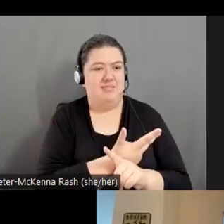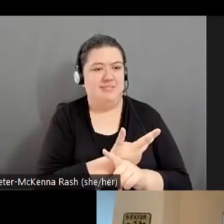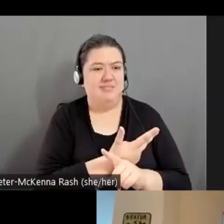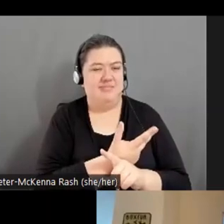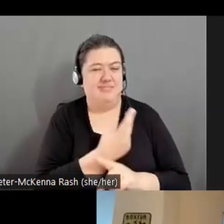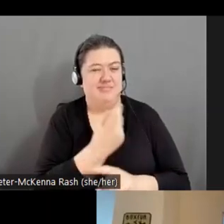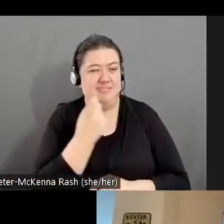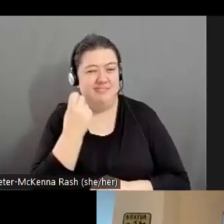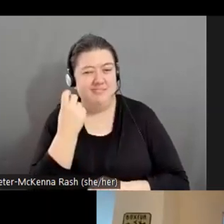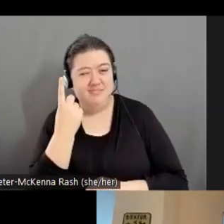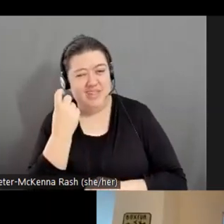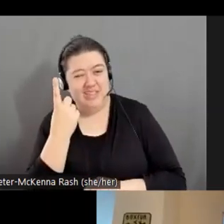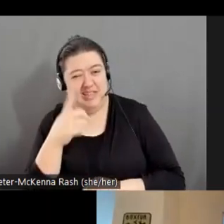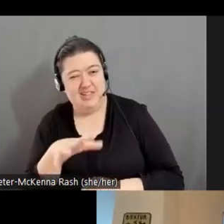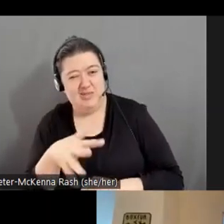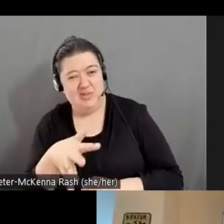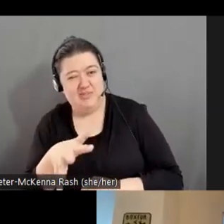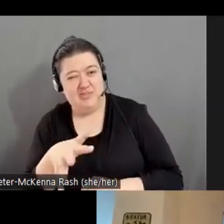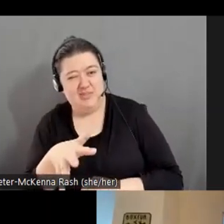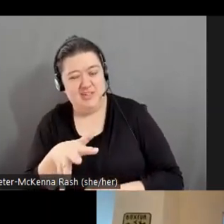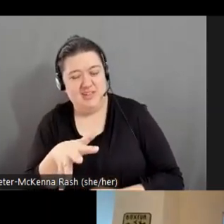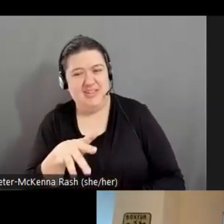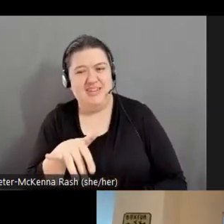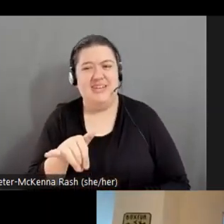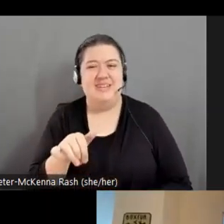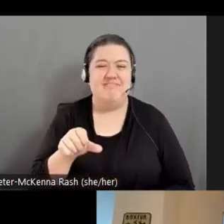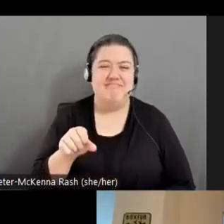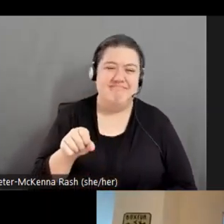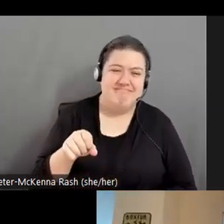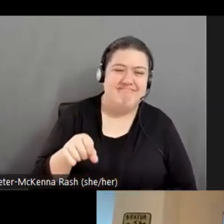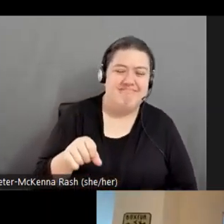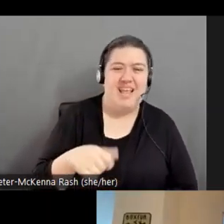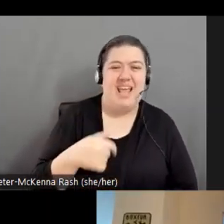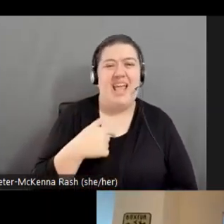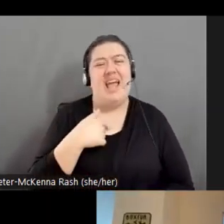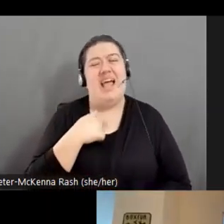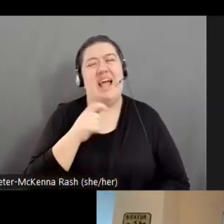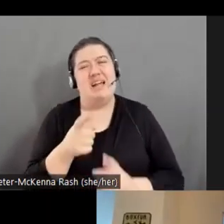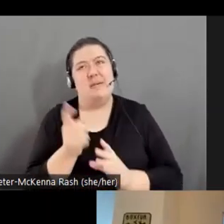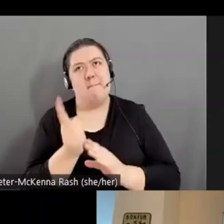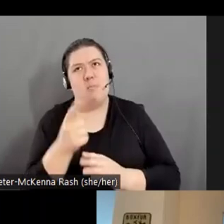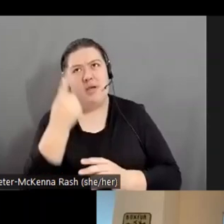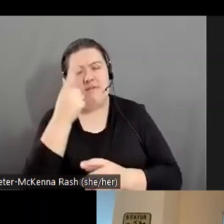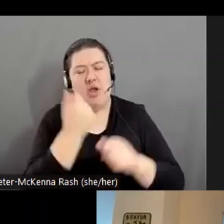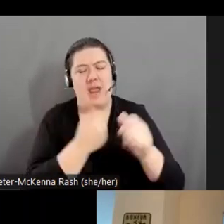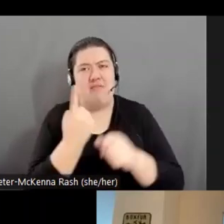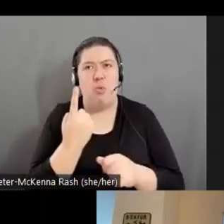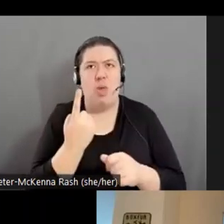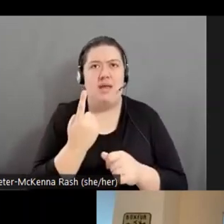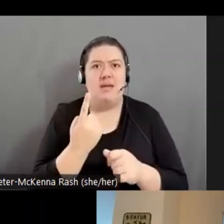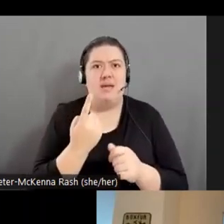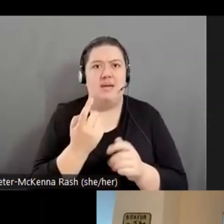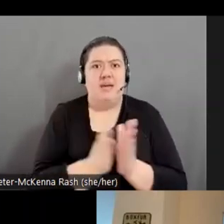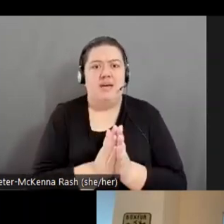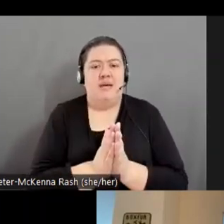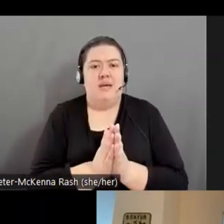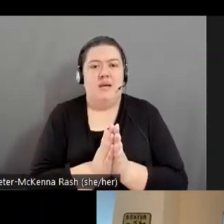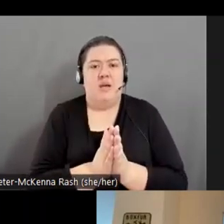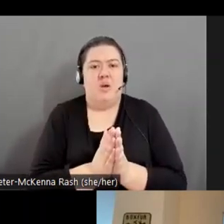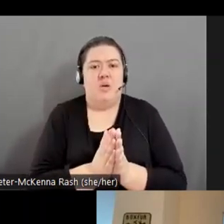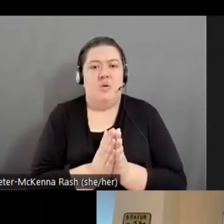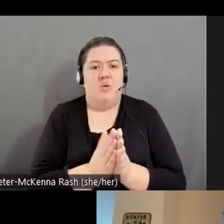that make sense? Sort of? Yeah. Sort of. But I should take a moment here just for everybody that what